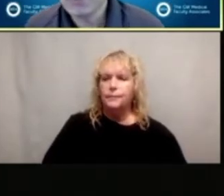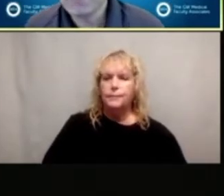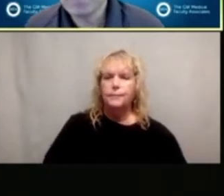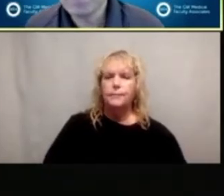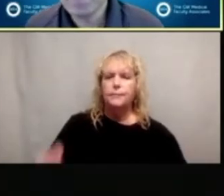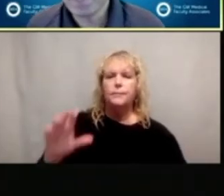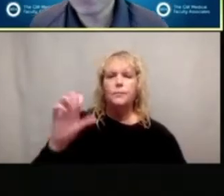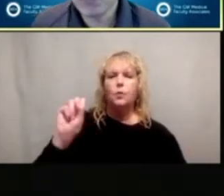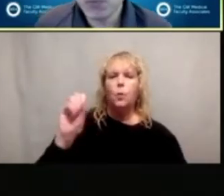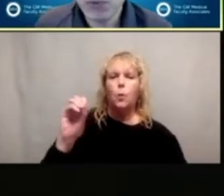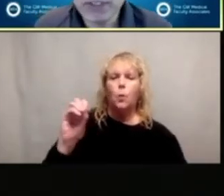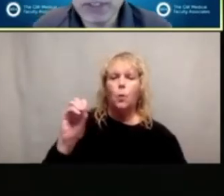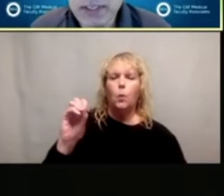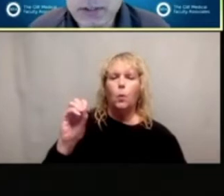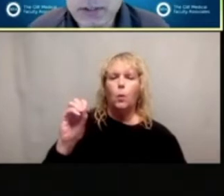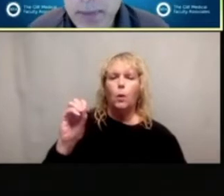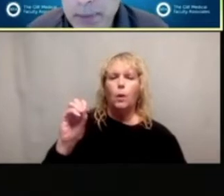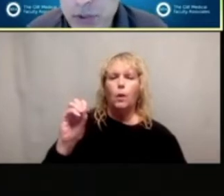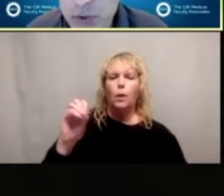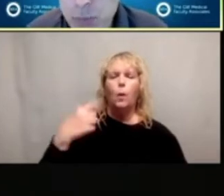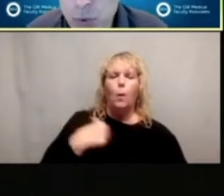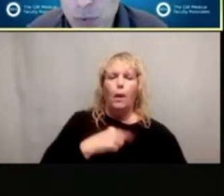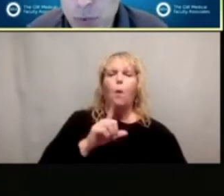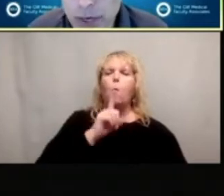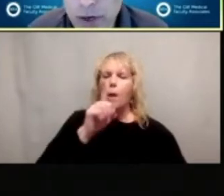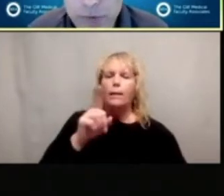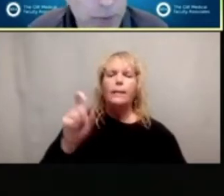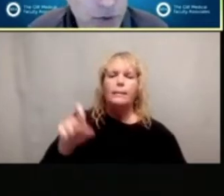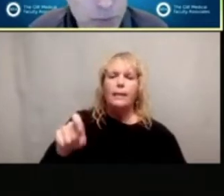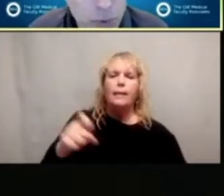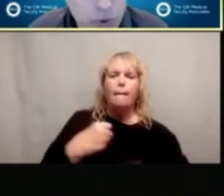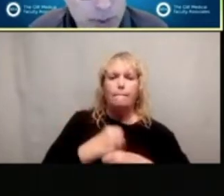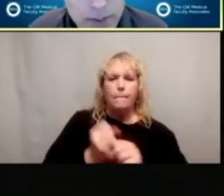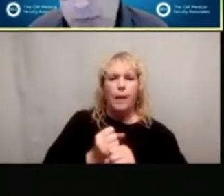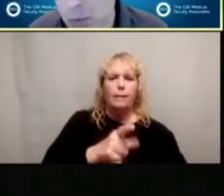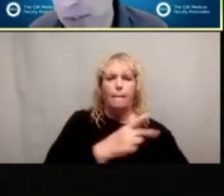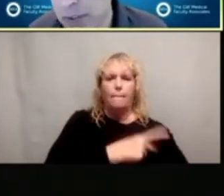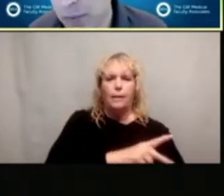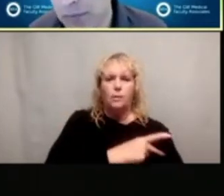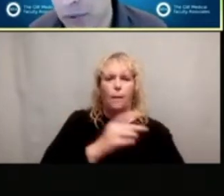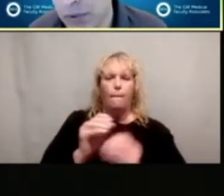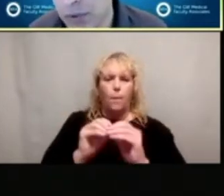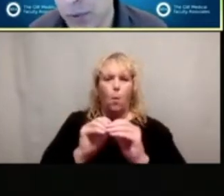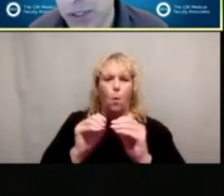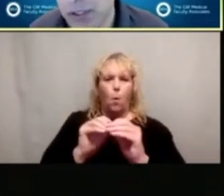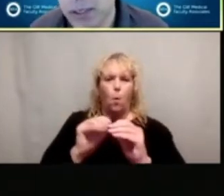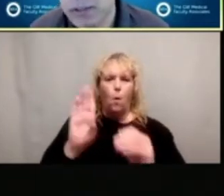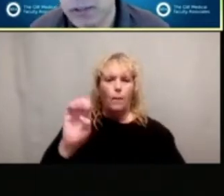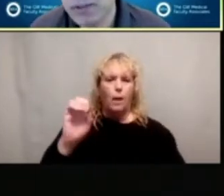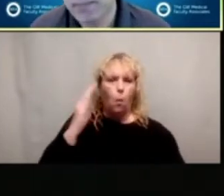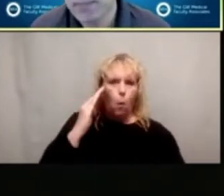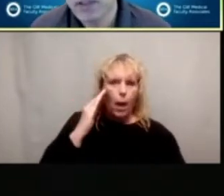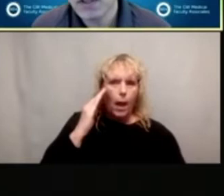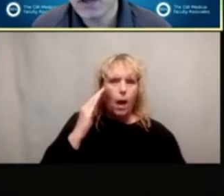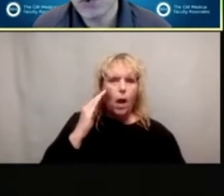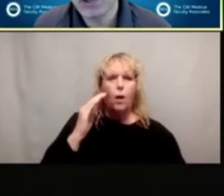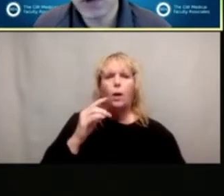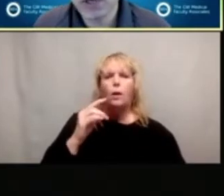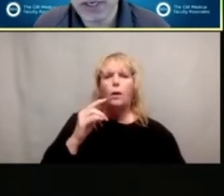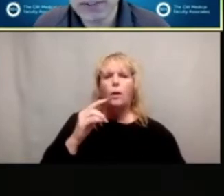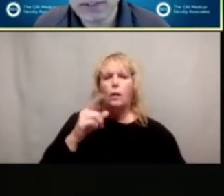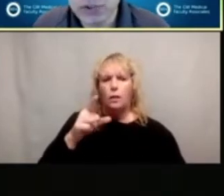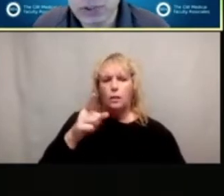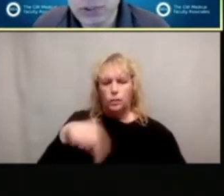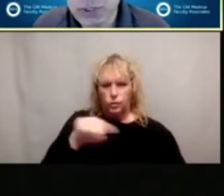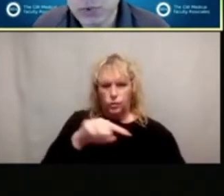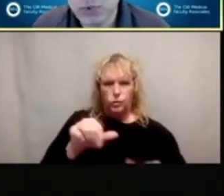So we really need to make patients more aware of the patient portal. I think that's one thing that we've learned. We need to make them aware of